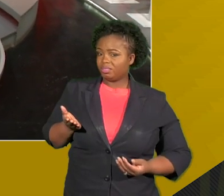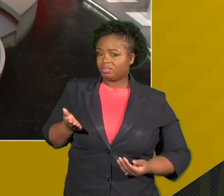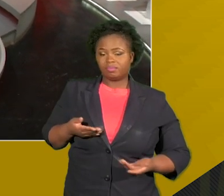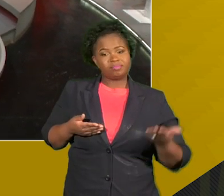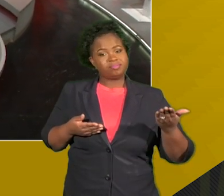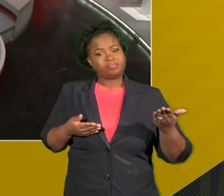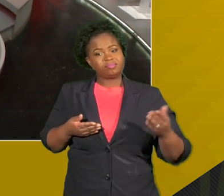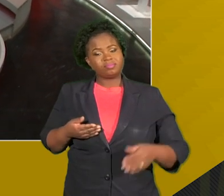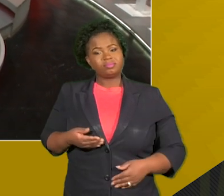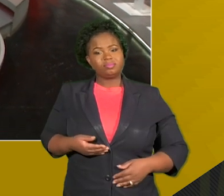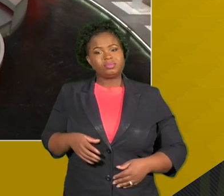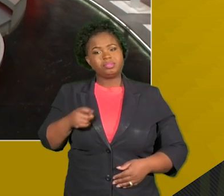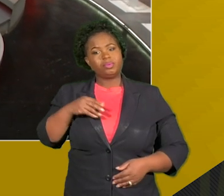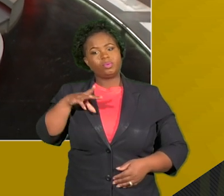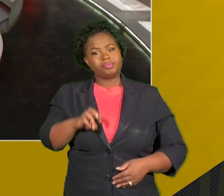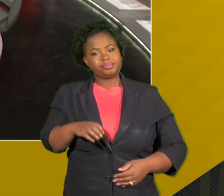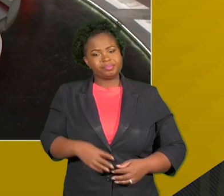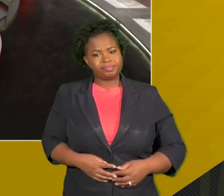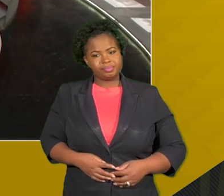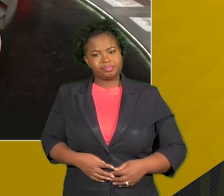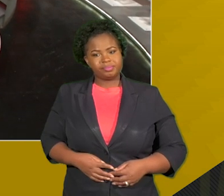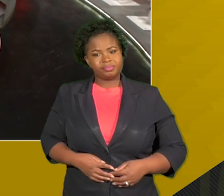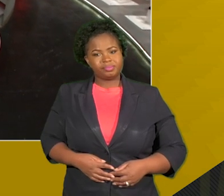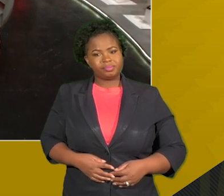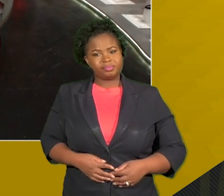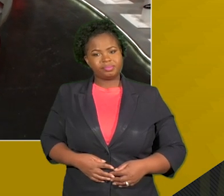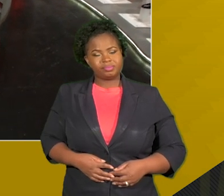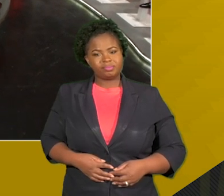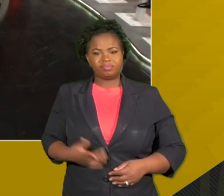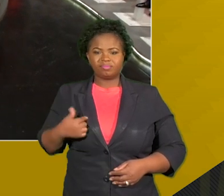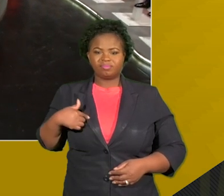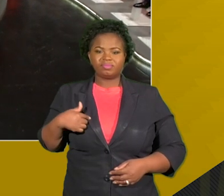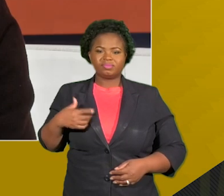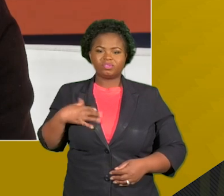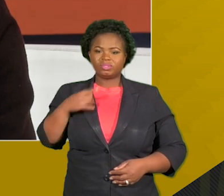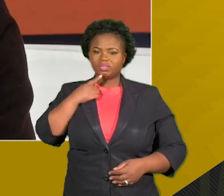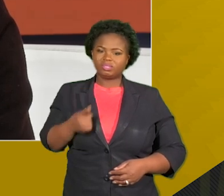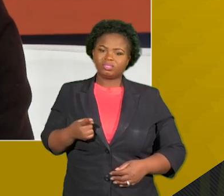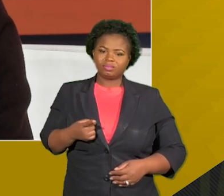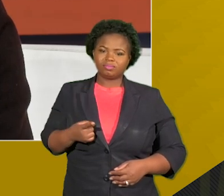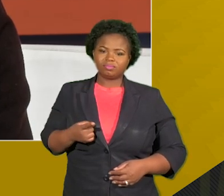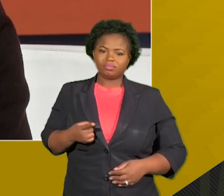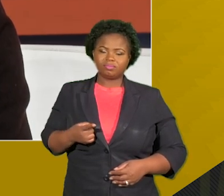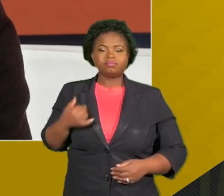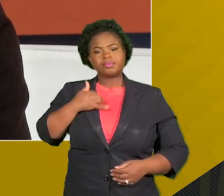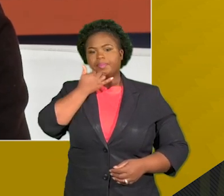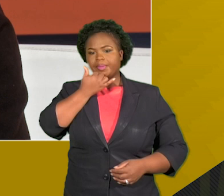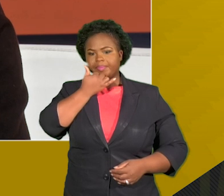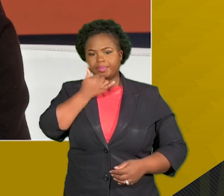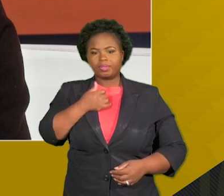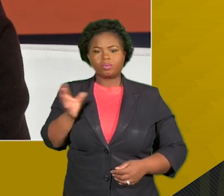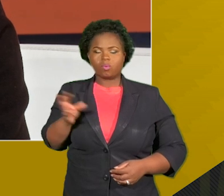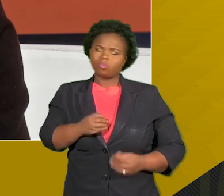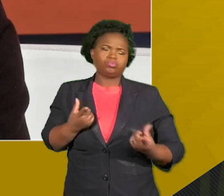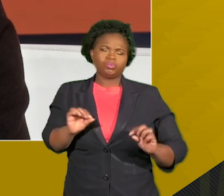perhaps we can get a comment from Usmpiwe. Okay. What exactly I wanted to say, Uti, I'm glad that everyone is